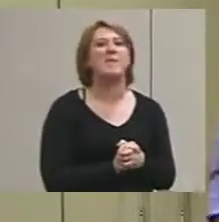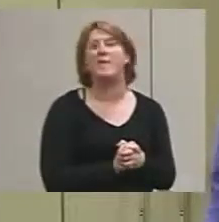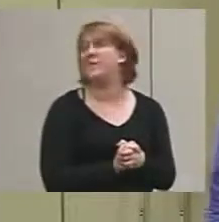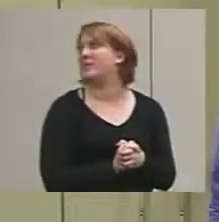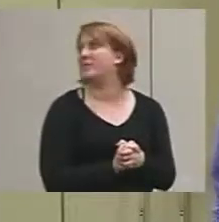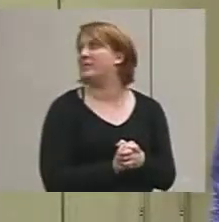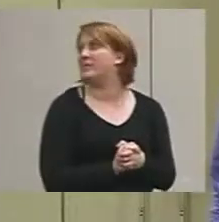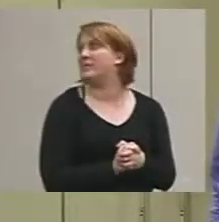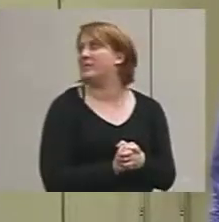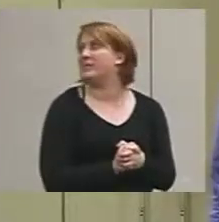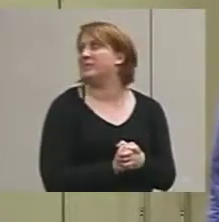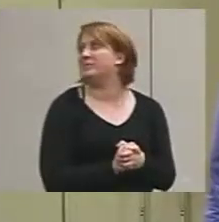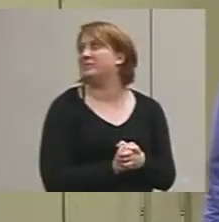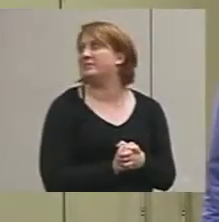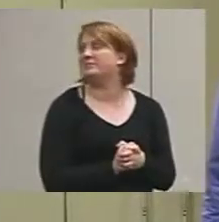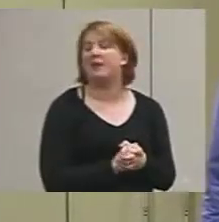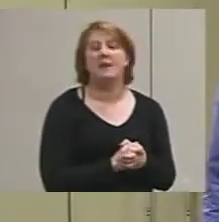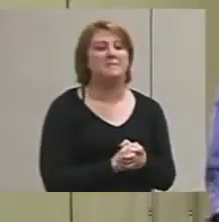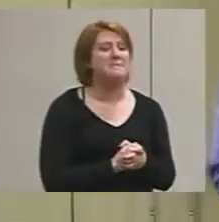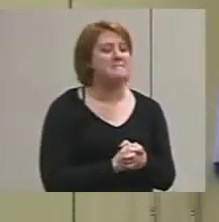We have